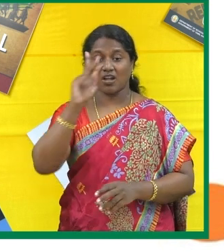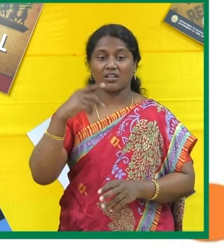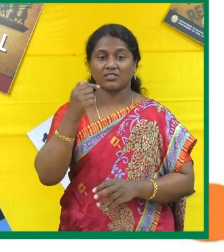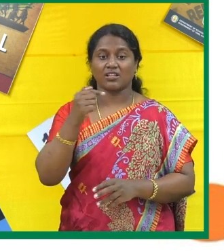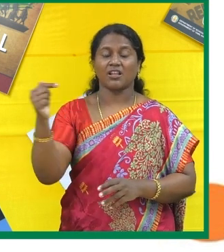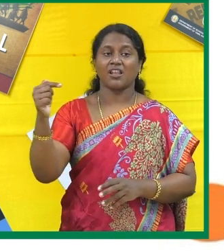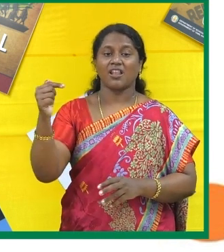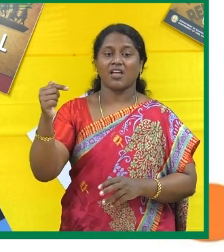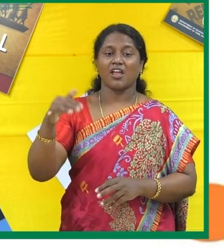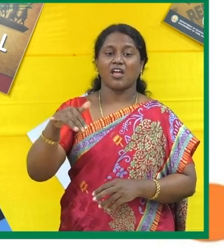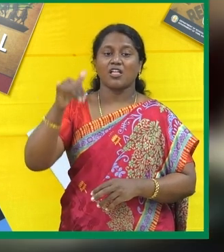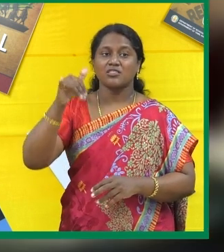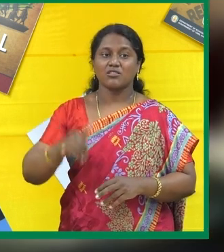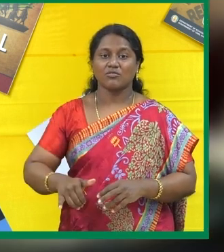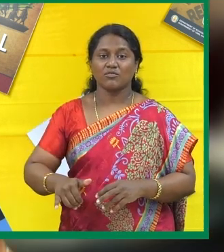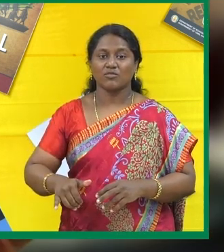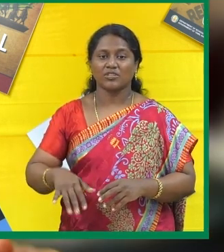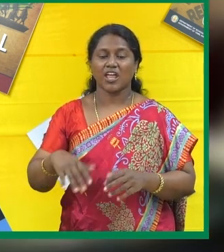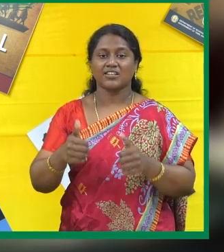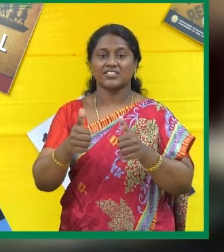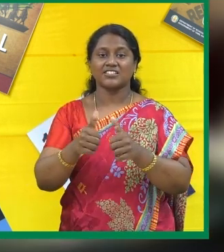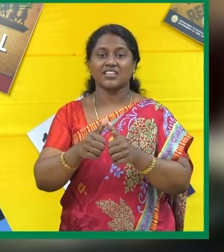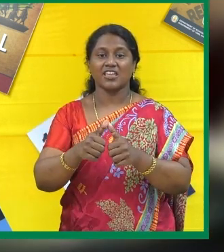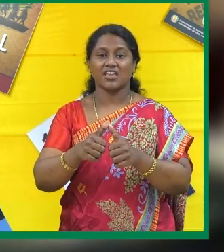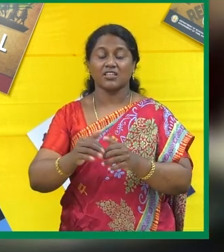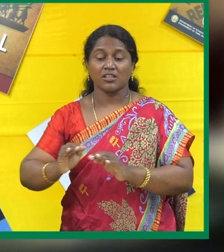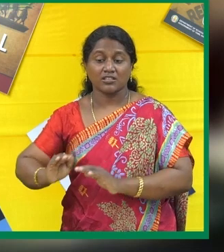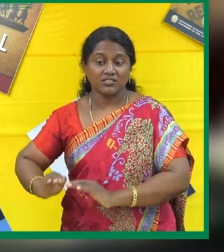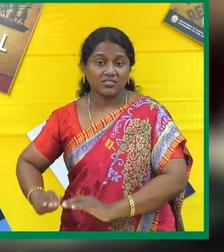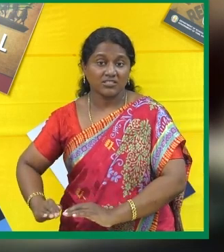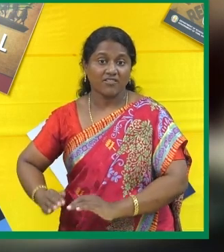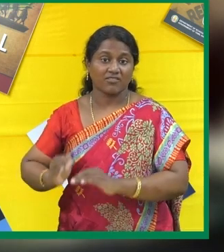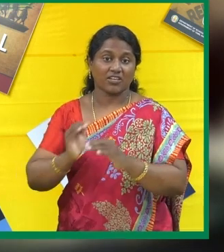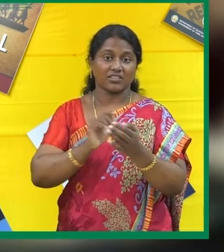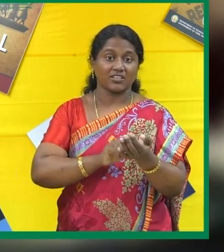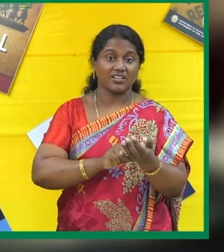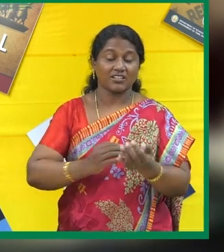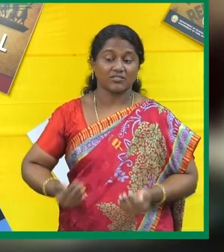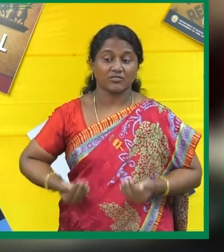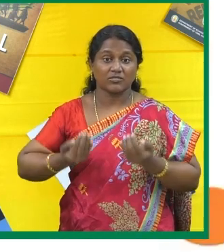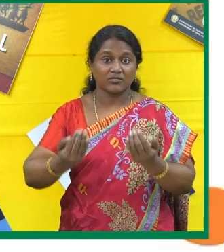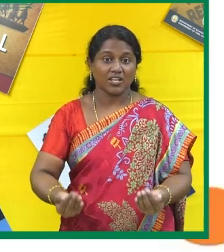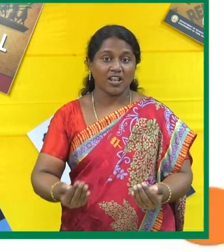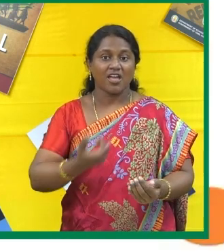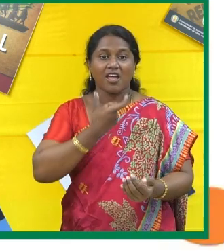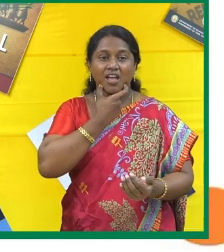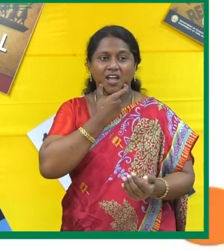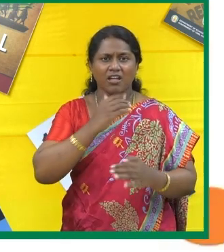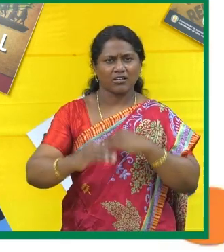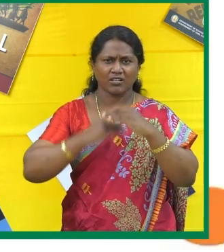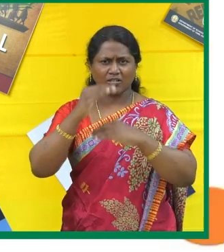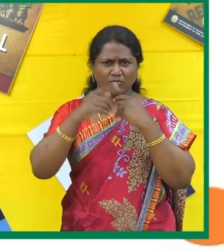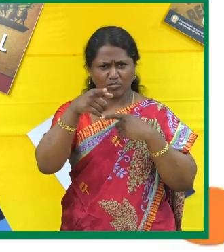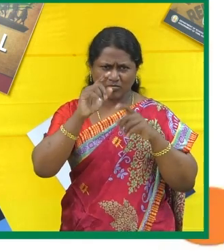and travels on with cheer. From your babyhood to the old age. Since the childhood,